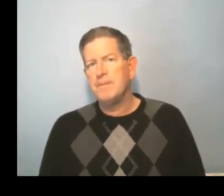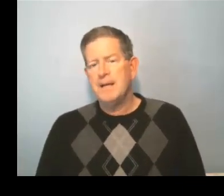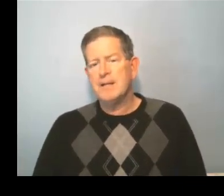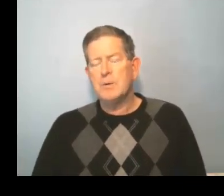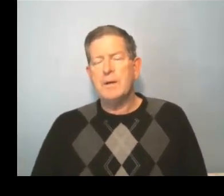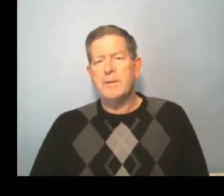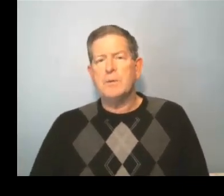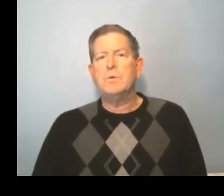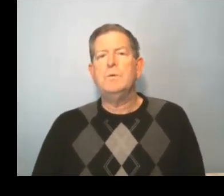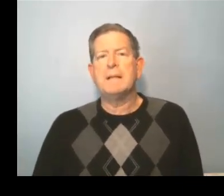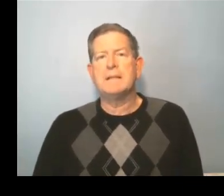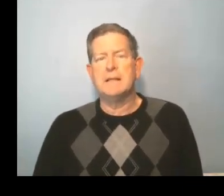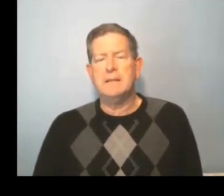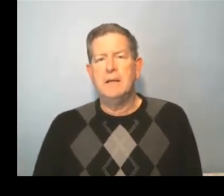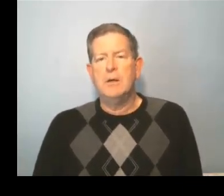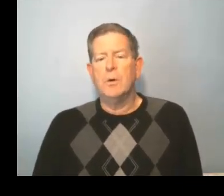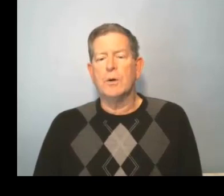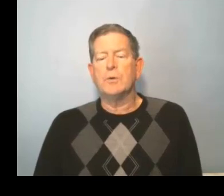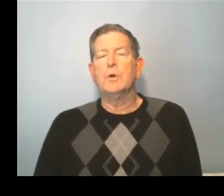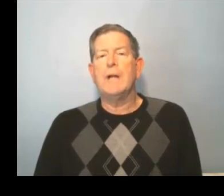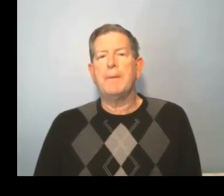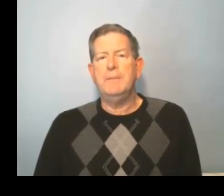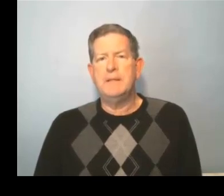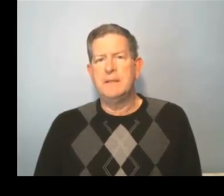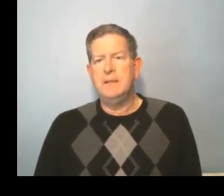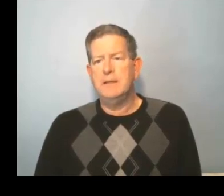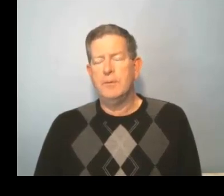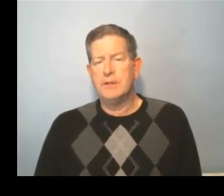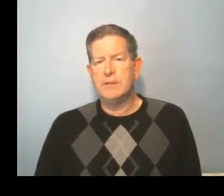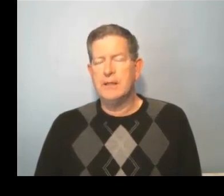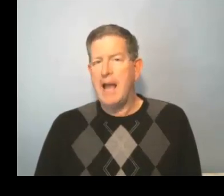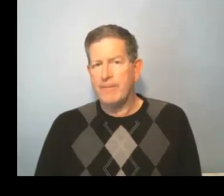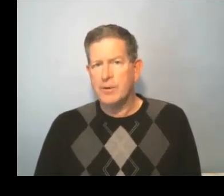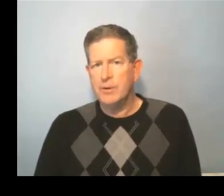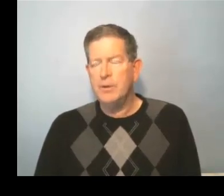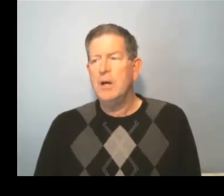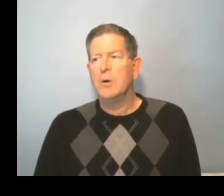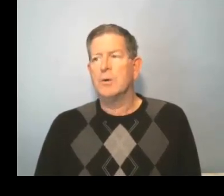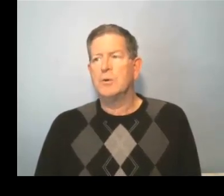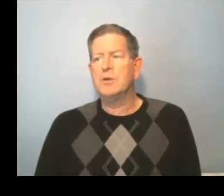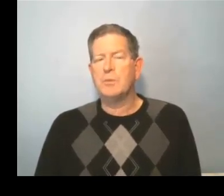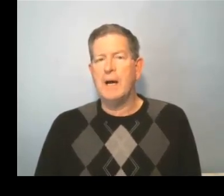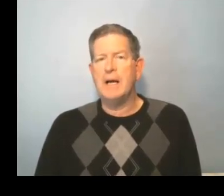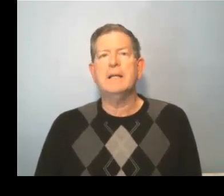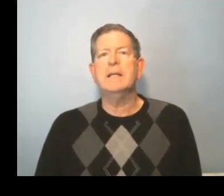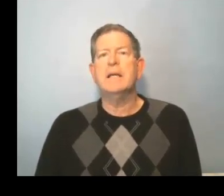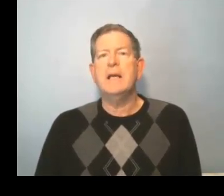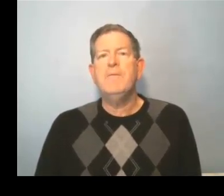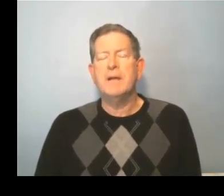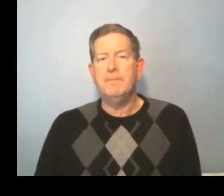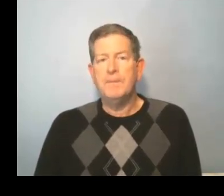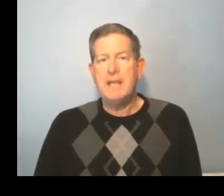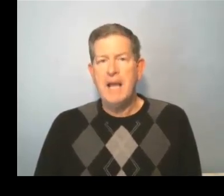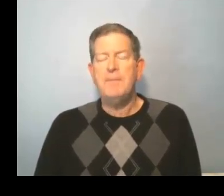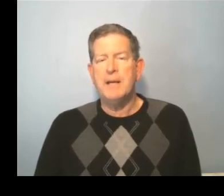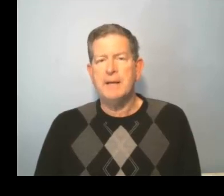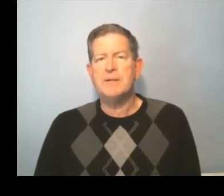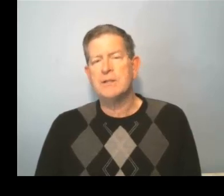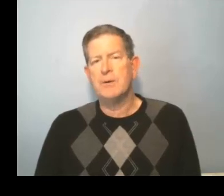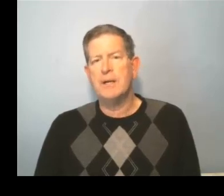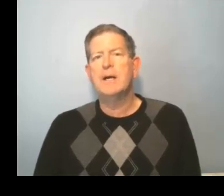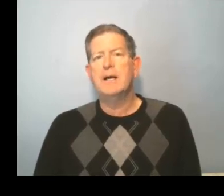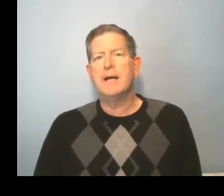p.m. And so there the du matin or de l'après-midi, which is in the afternoon, or du soir, in the evening, can